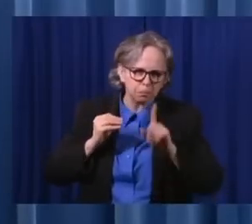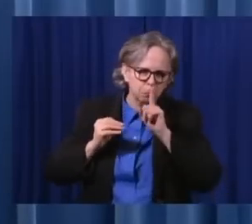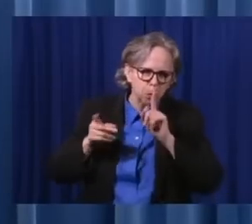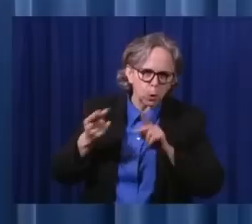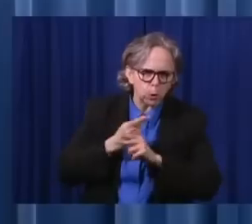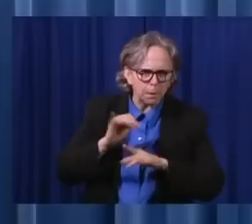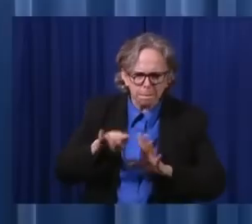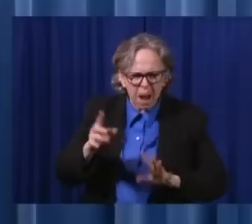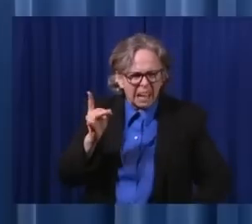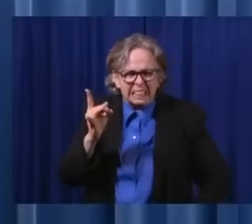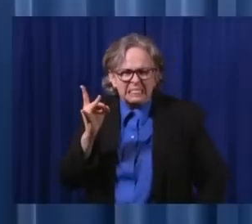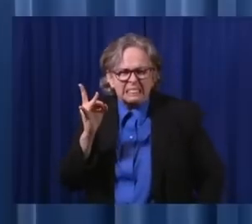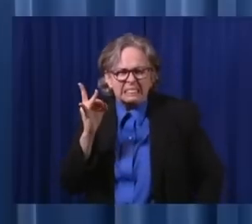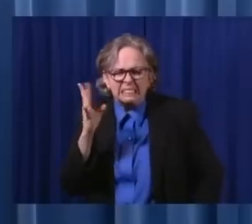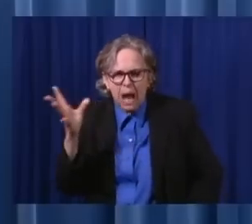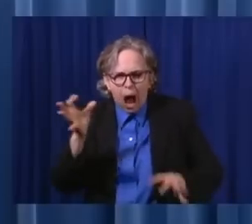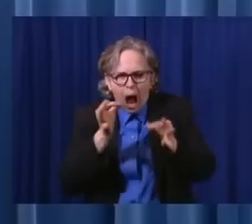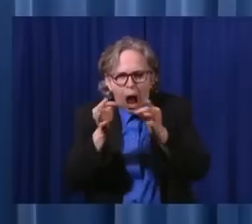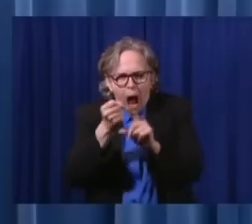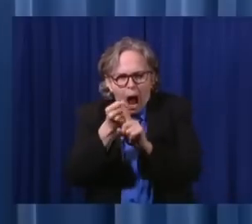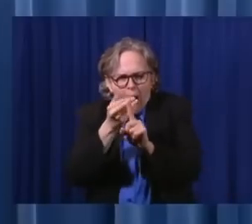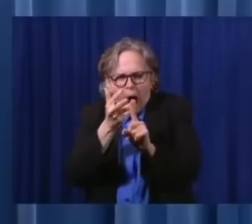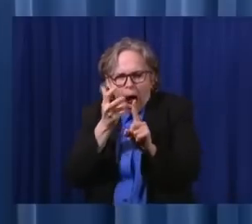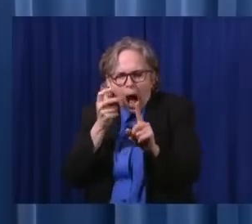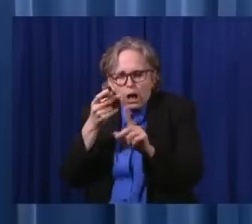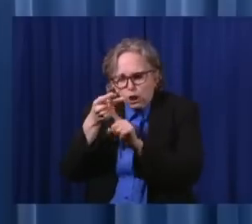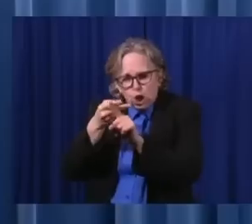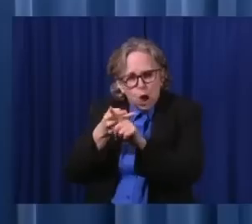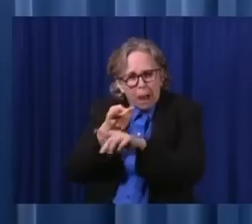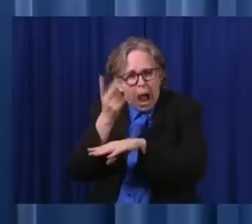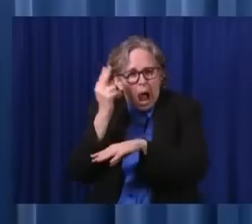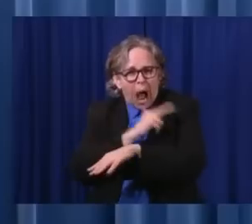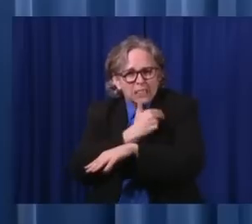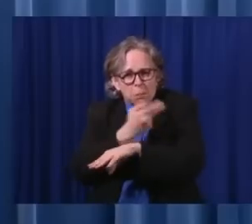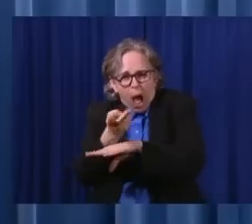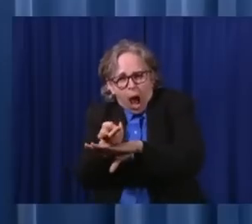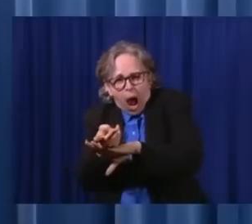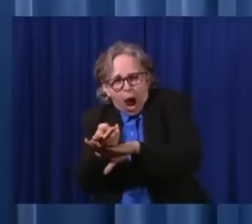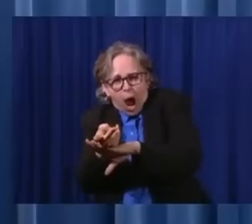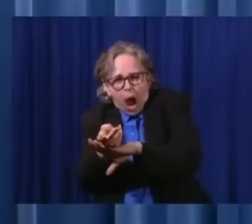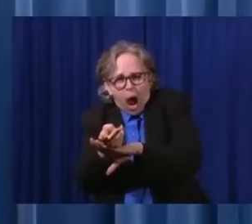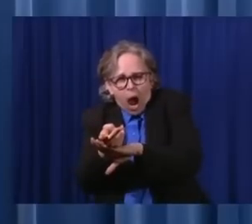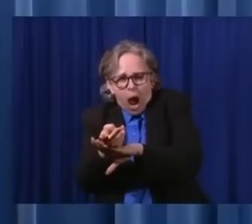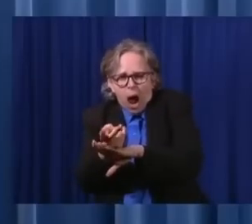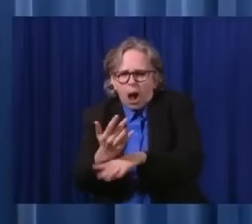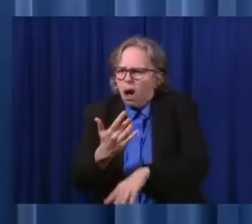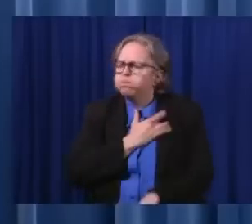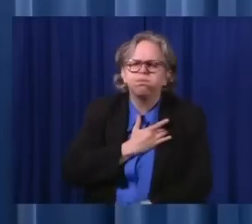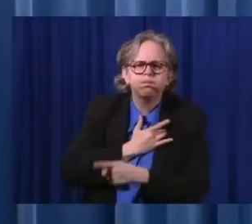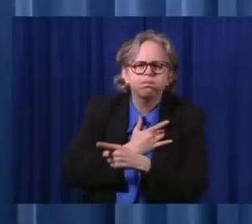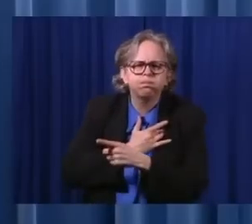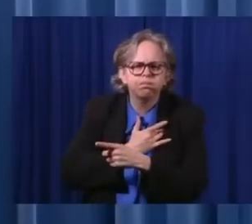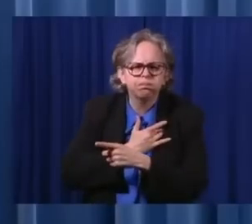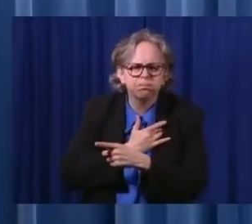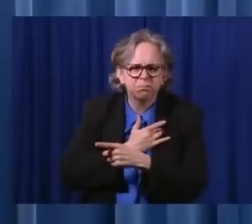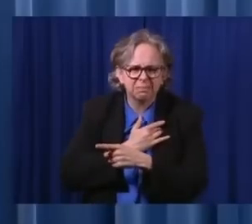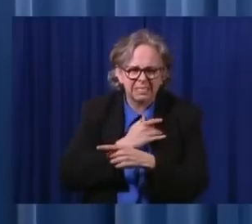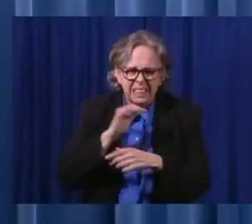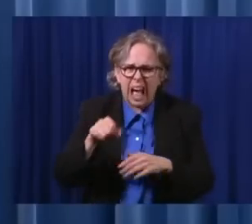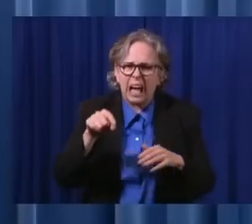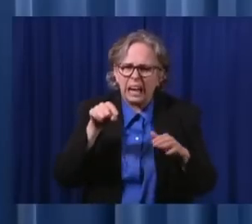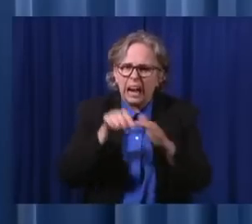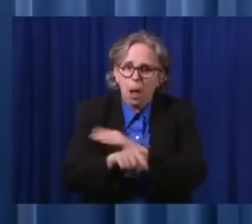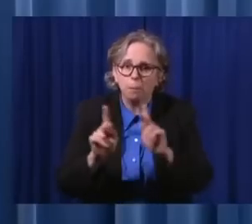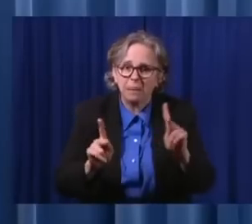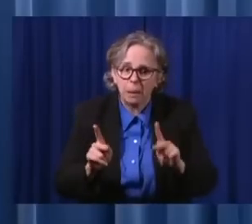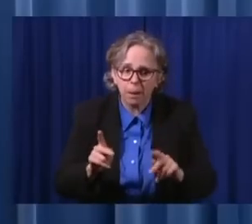2 months. What it brings home is that it's not just the people who died. It is the people who